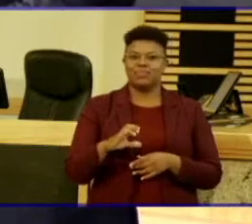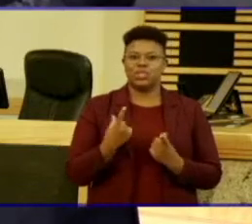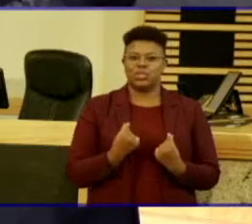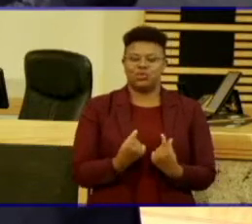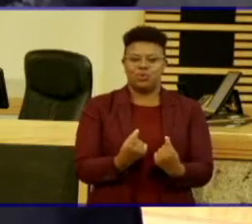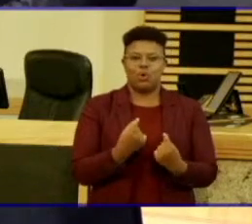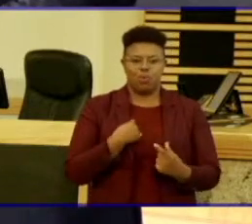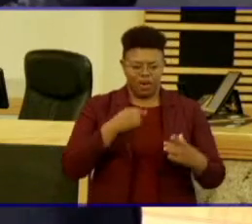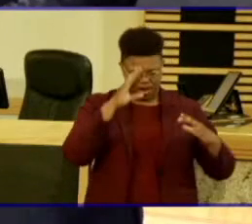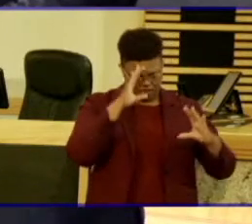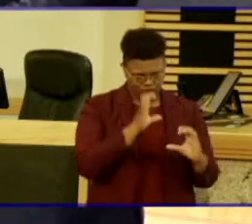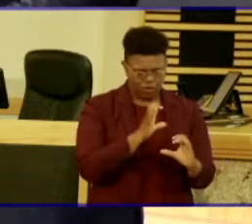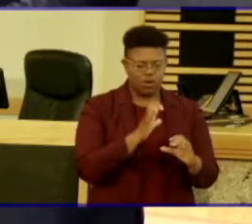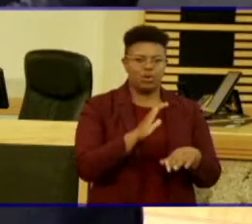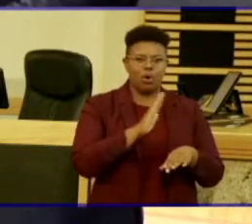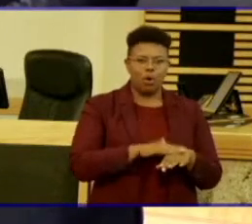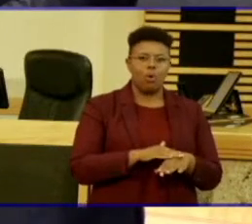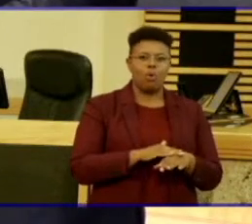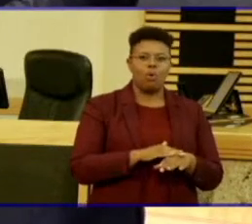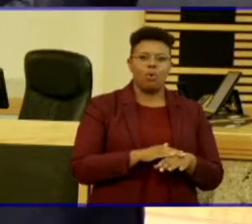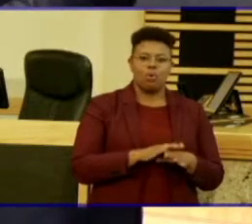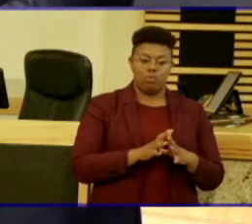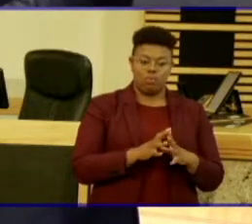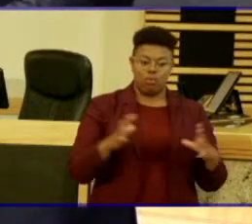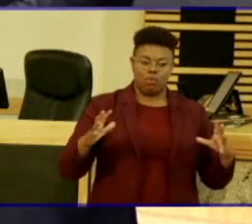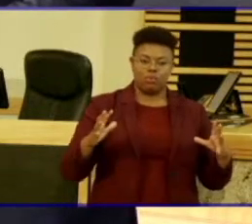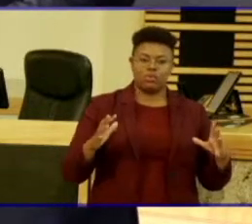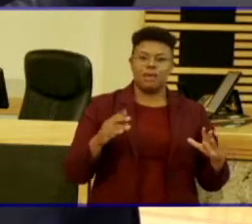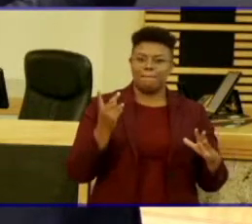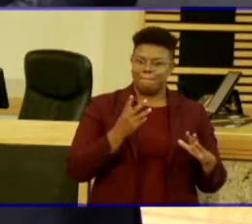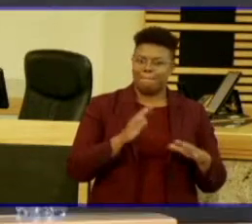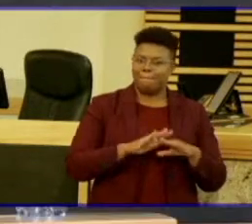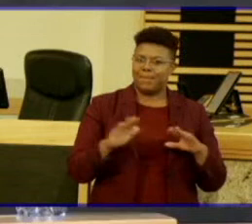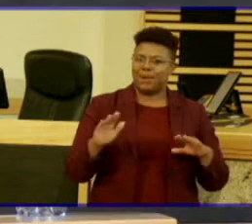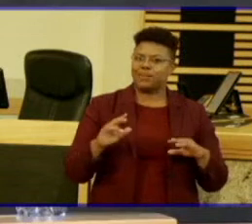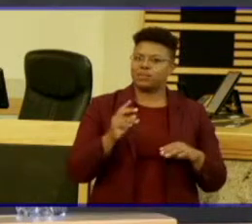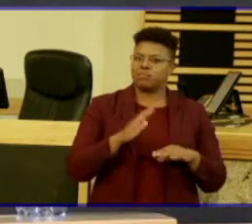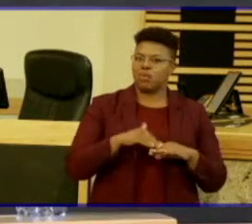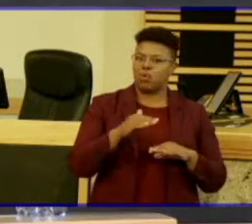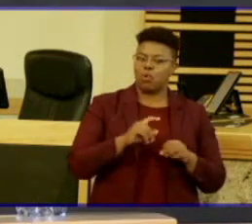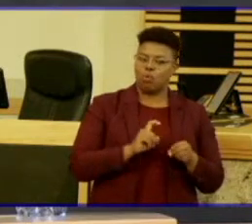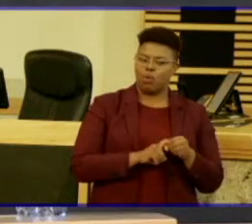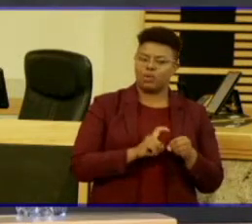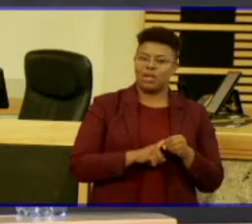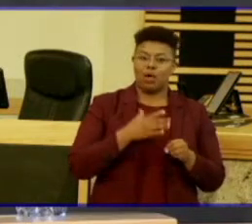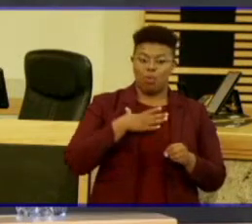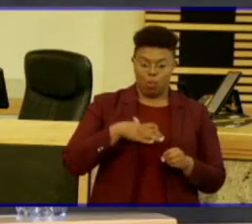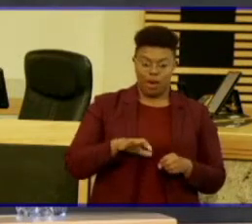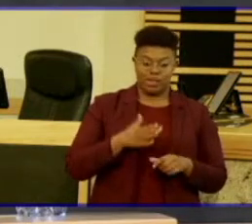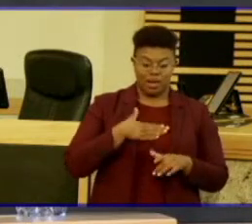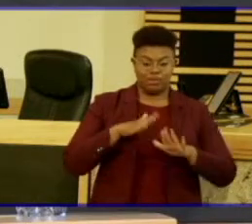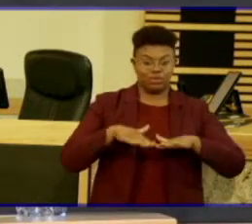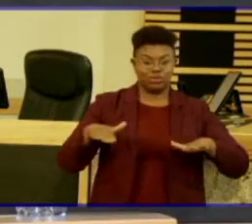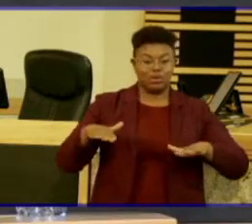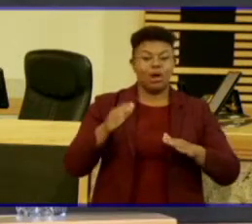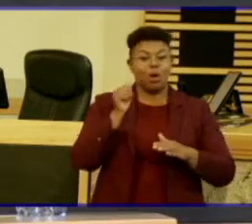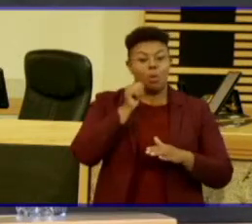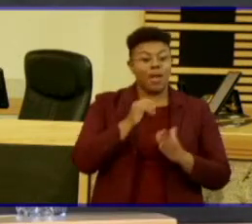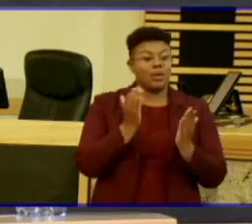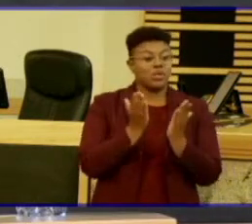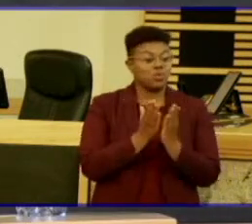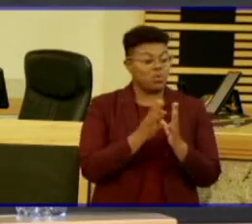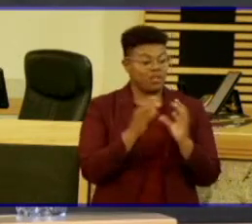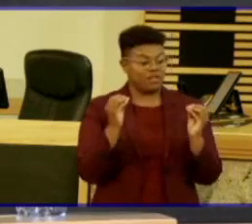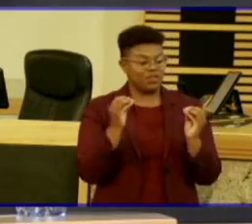focusing both on quantity, but more on quality. We want our kids who must leave school to have a